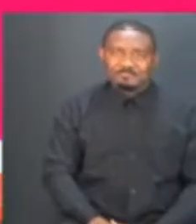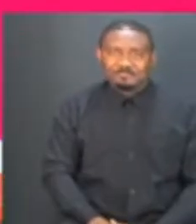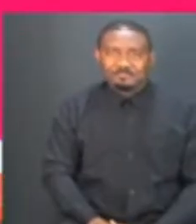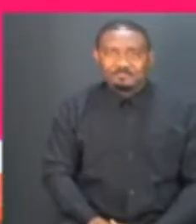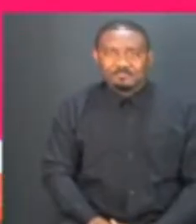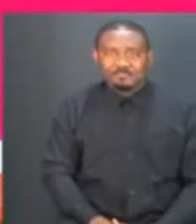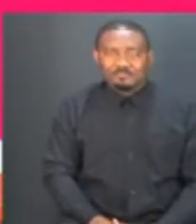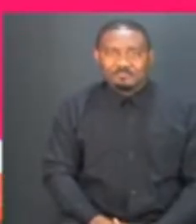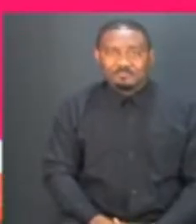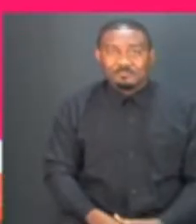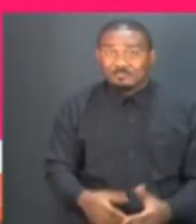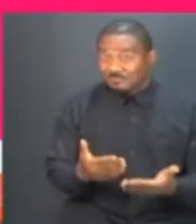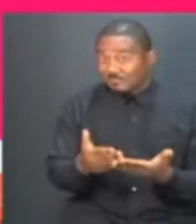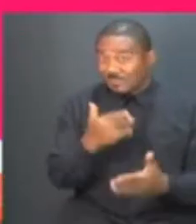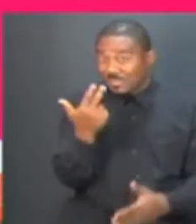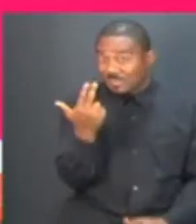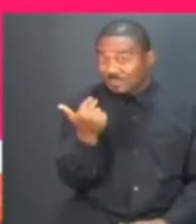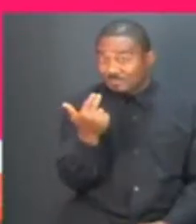Page 13.